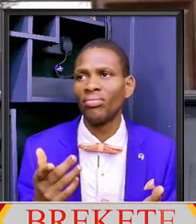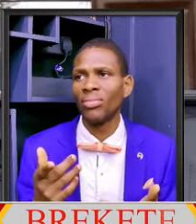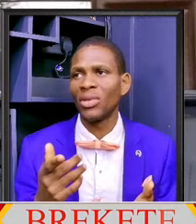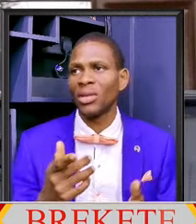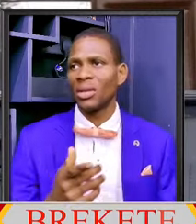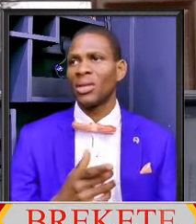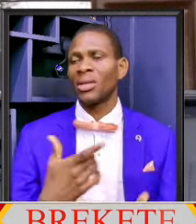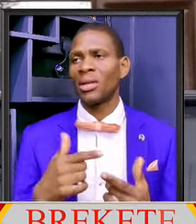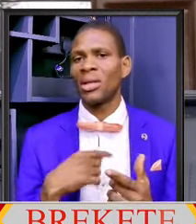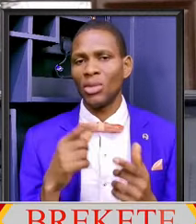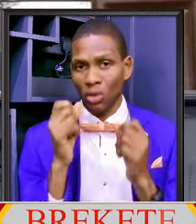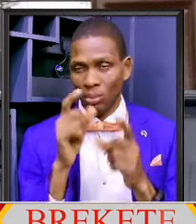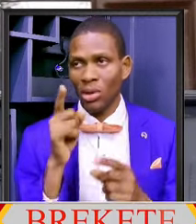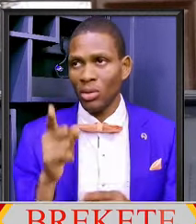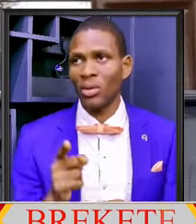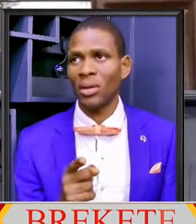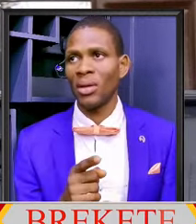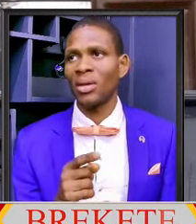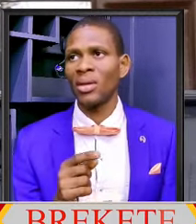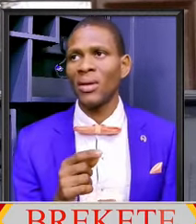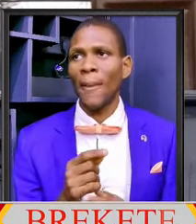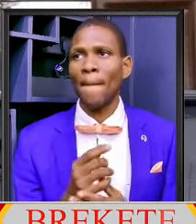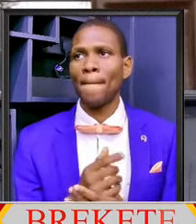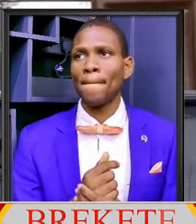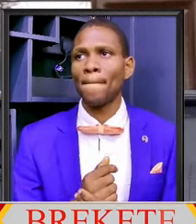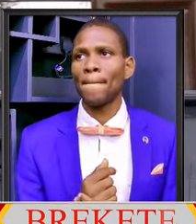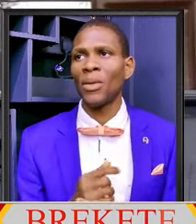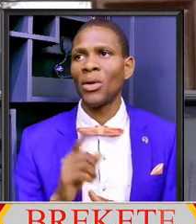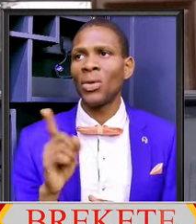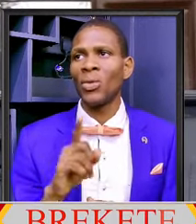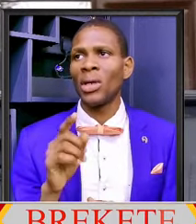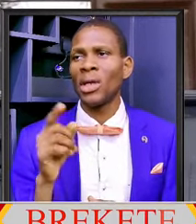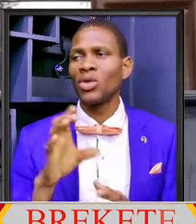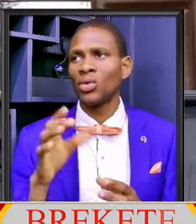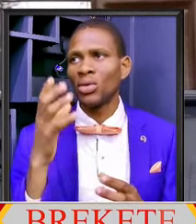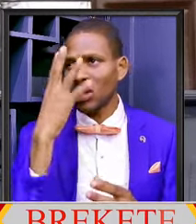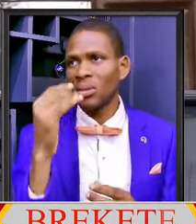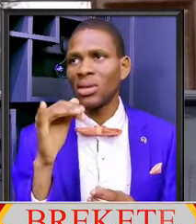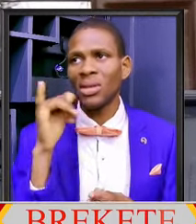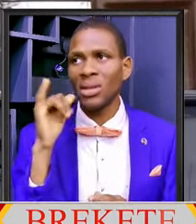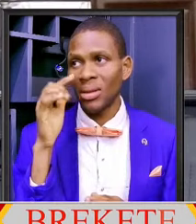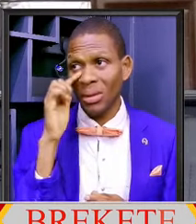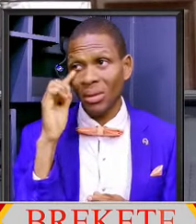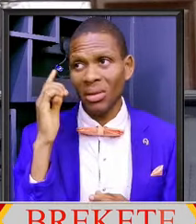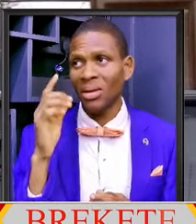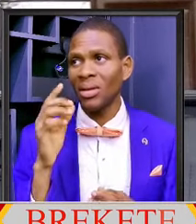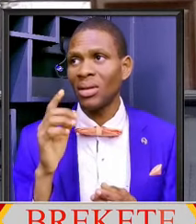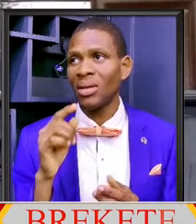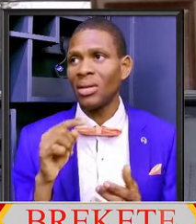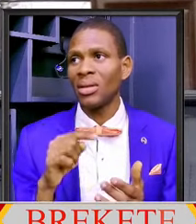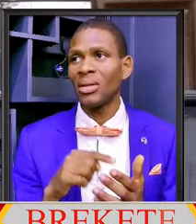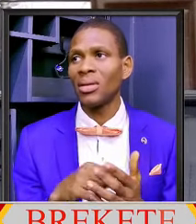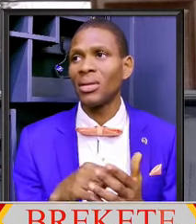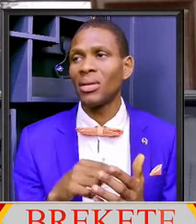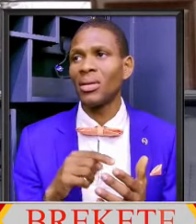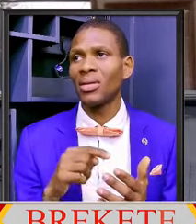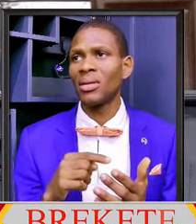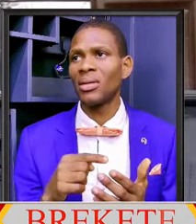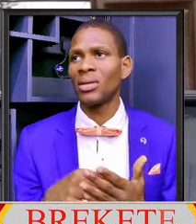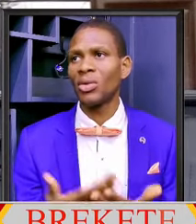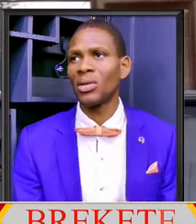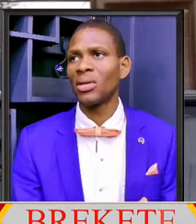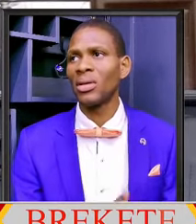this place. Now, let me shock you. Yes, Madam President. Where you sleep yesterday reached this morning? On the road